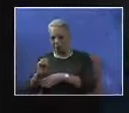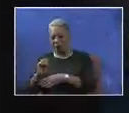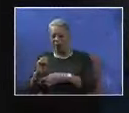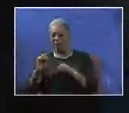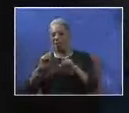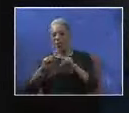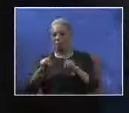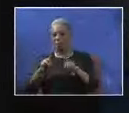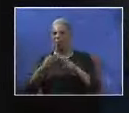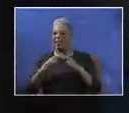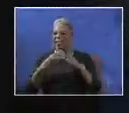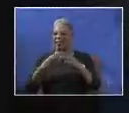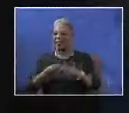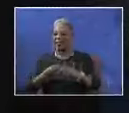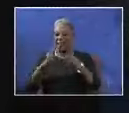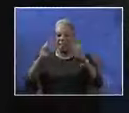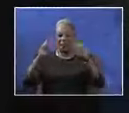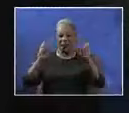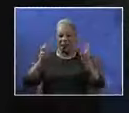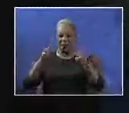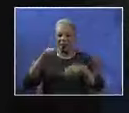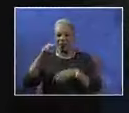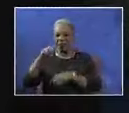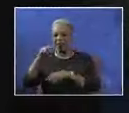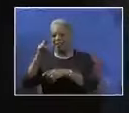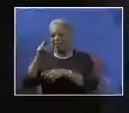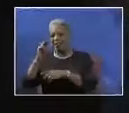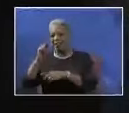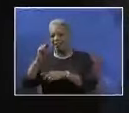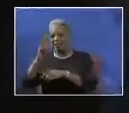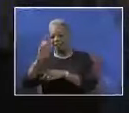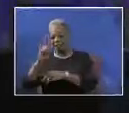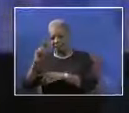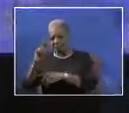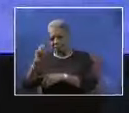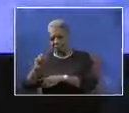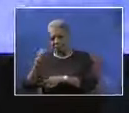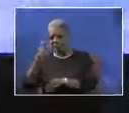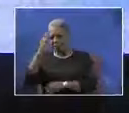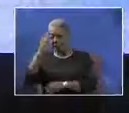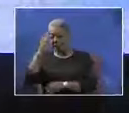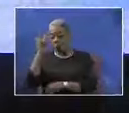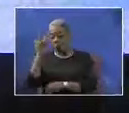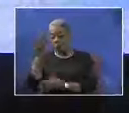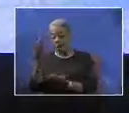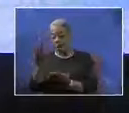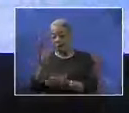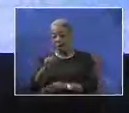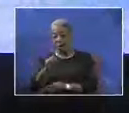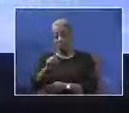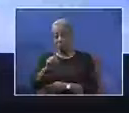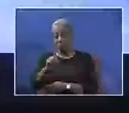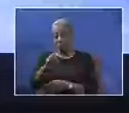do you know why it's called Numbers? Well, Numbers chapter 1 tells us Verse 1 says, then the Lord spoke to Moses in the wilderness